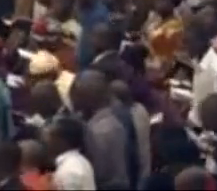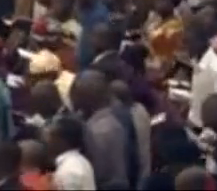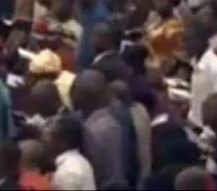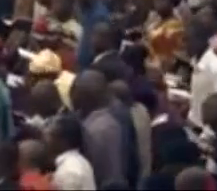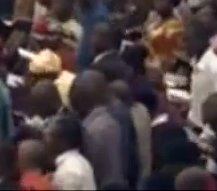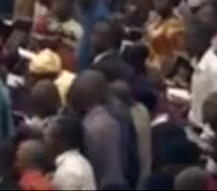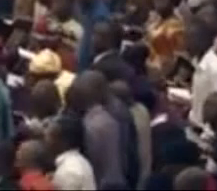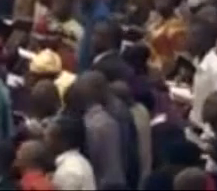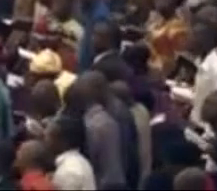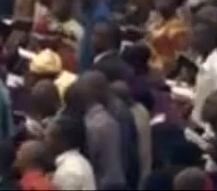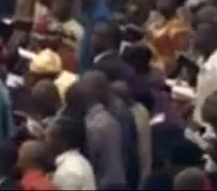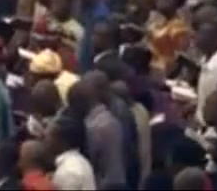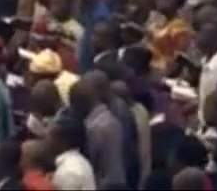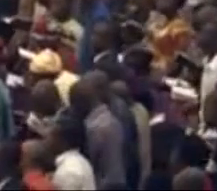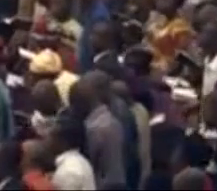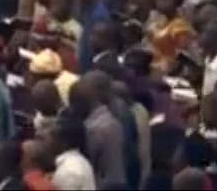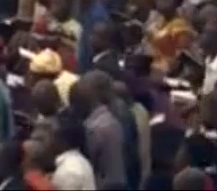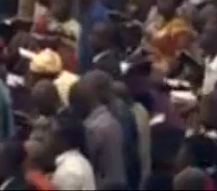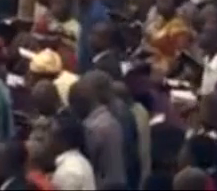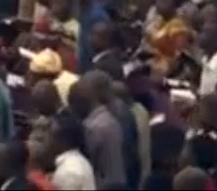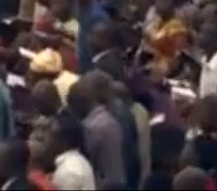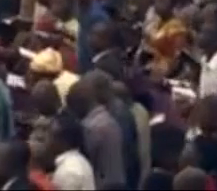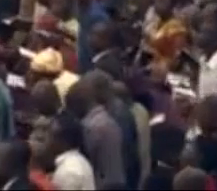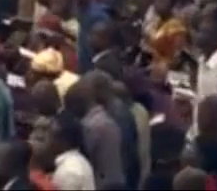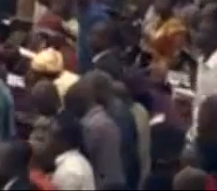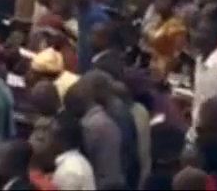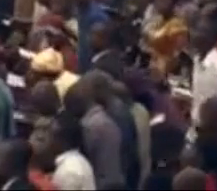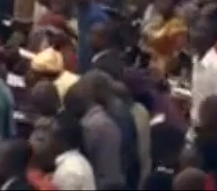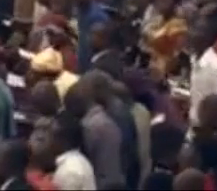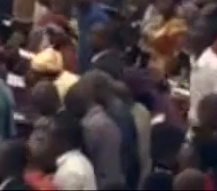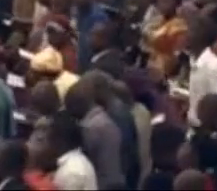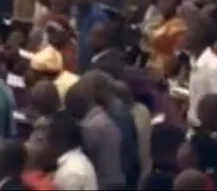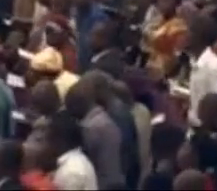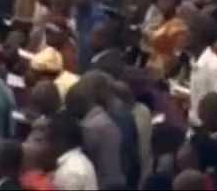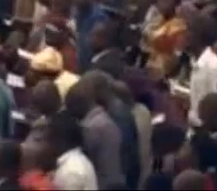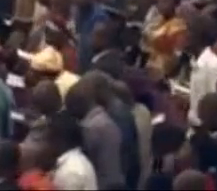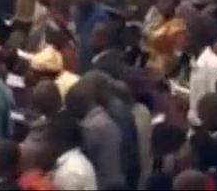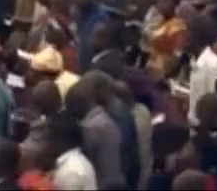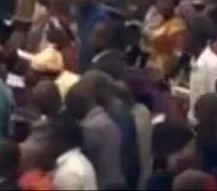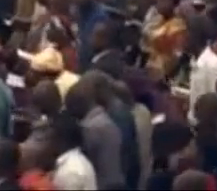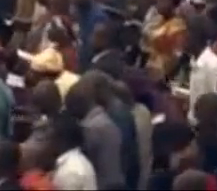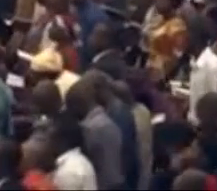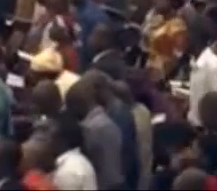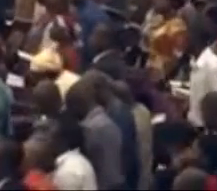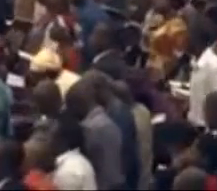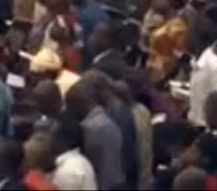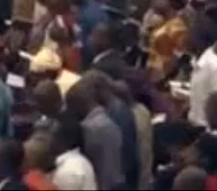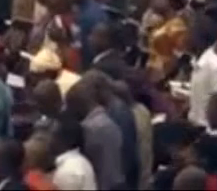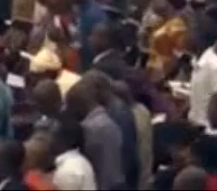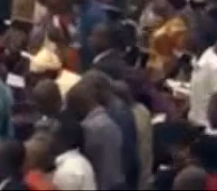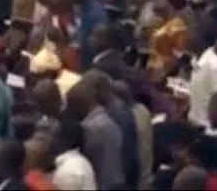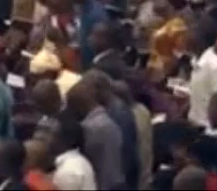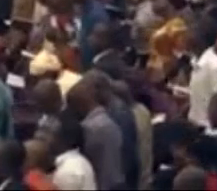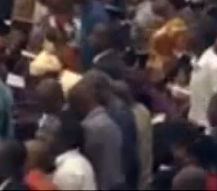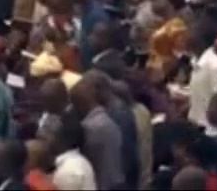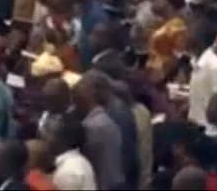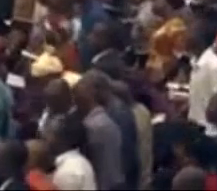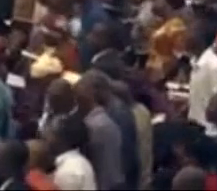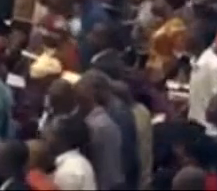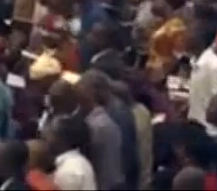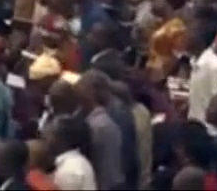I gave my life for thee. What art thou giving for me? I spent long years for thee in weariness and